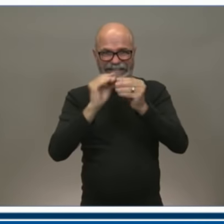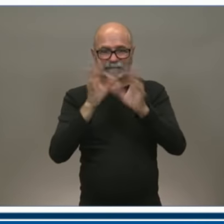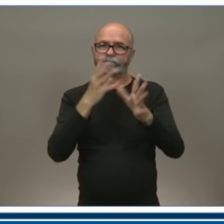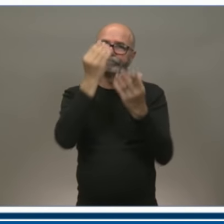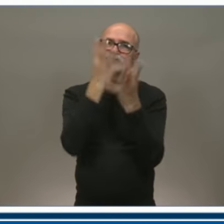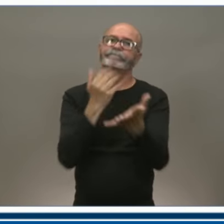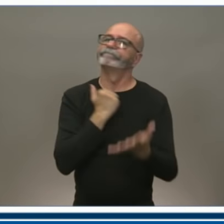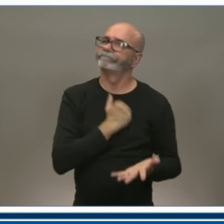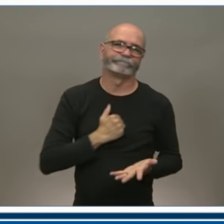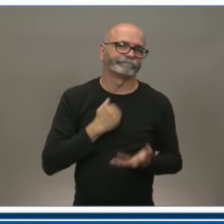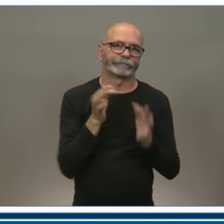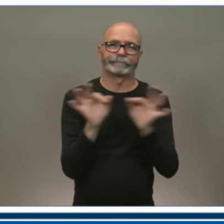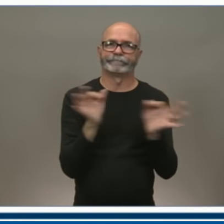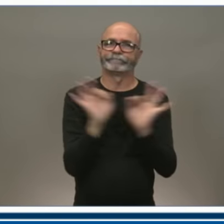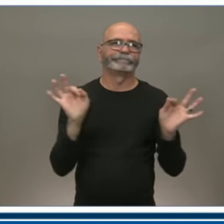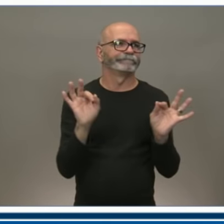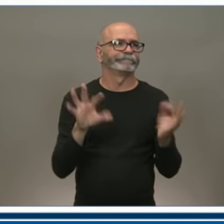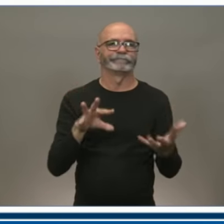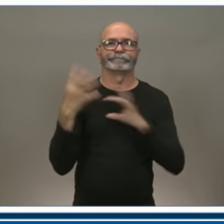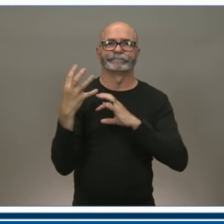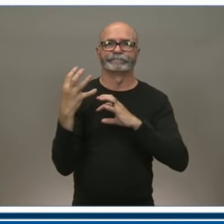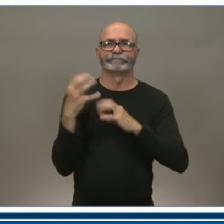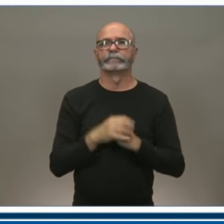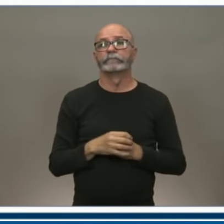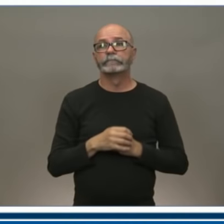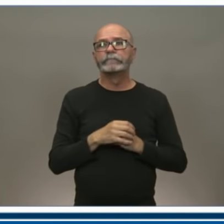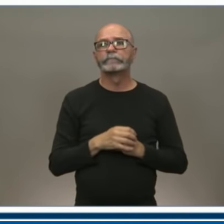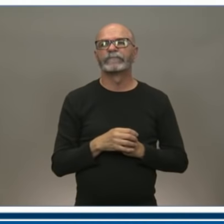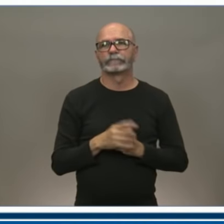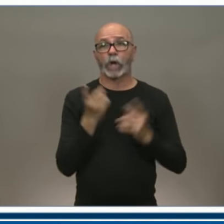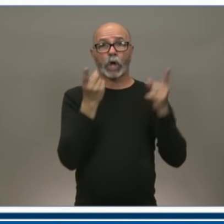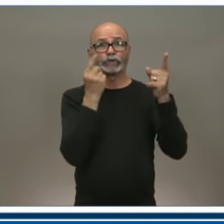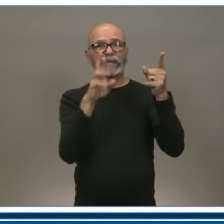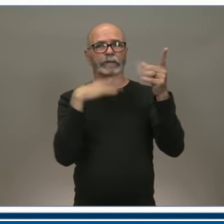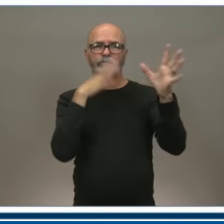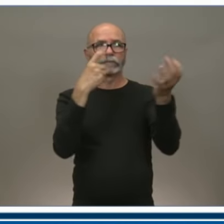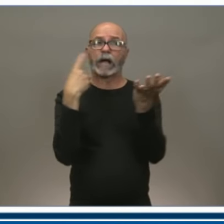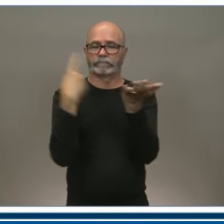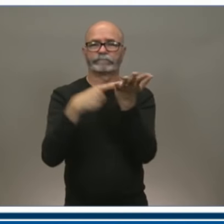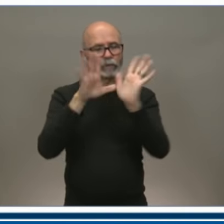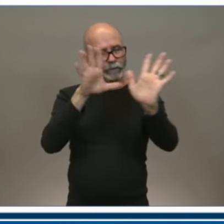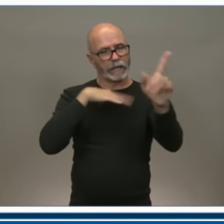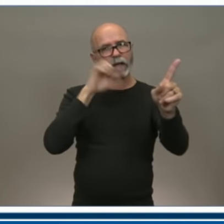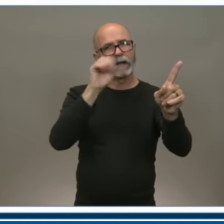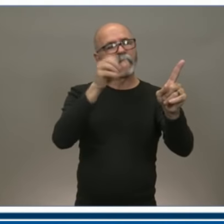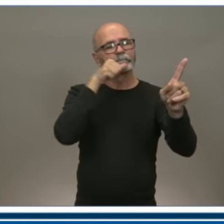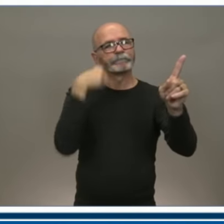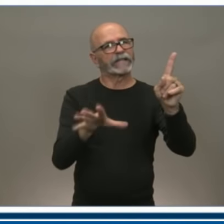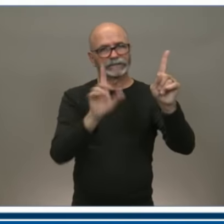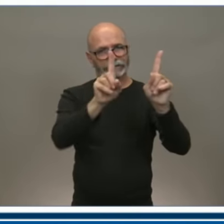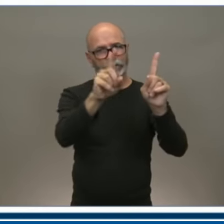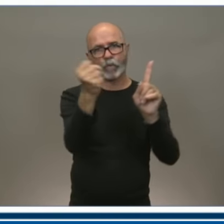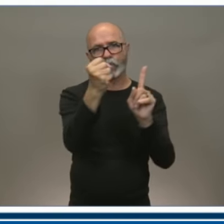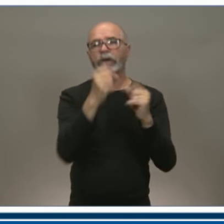Samantha. Can I finish that answer too? Yes. But ultimately, this is the responsibility of Nova Scotians. If